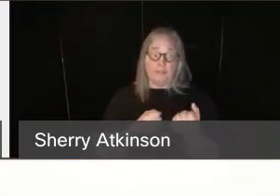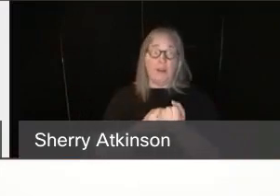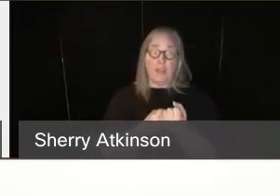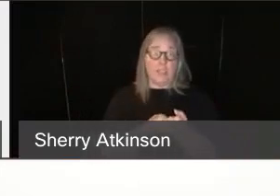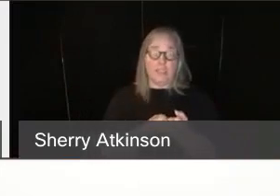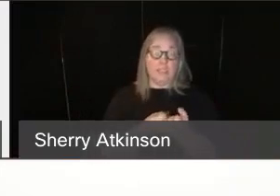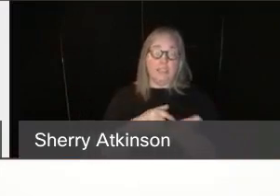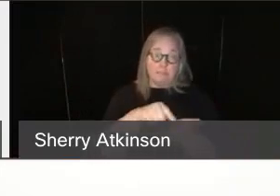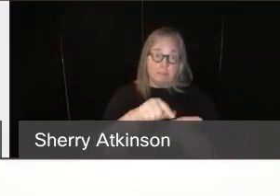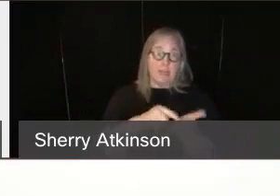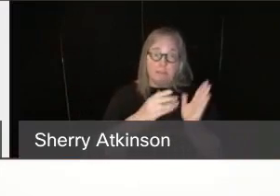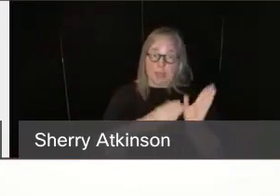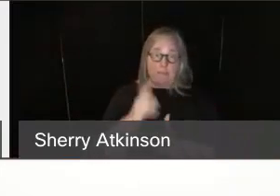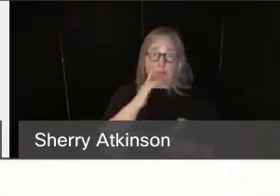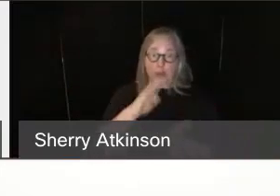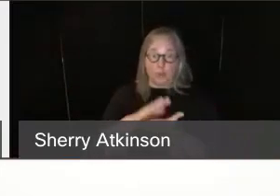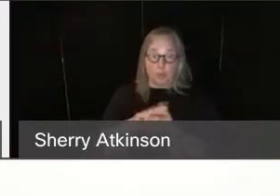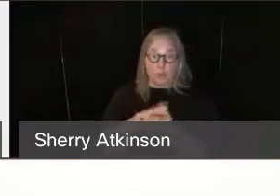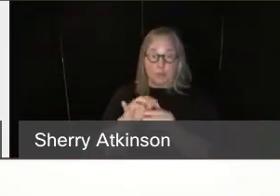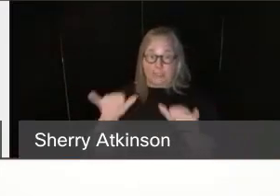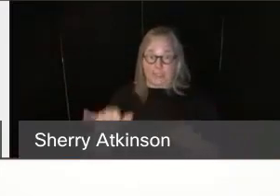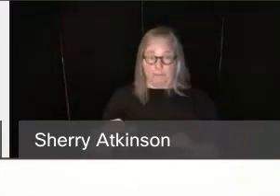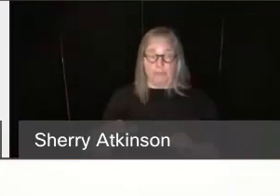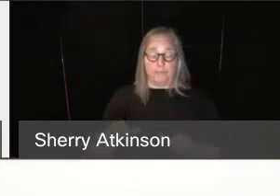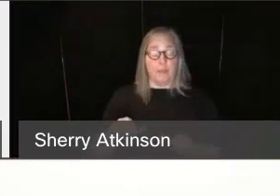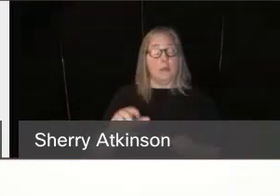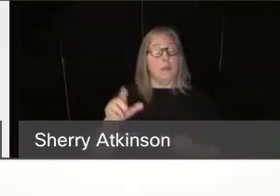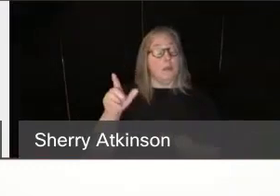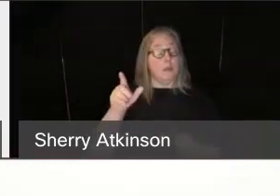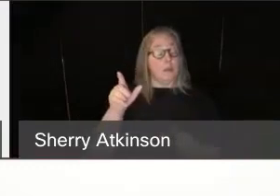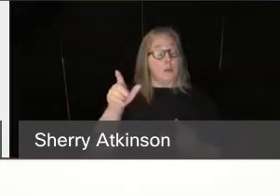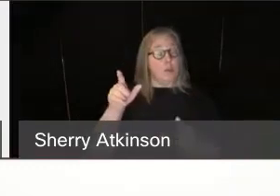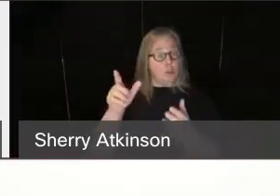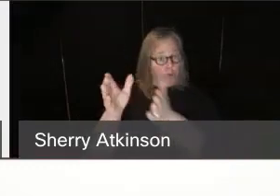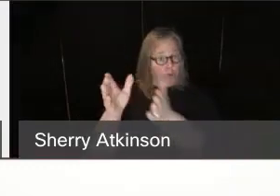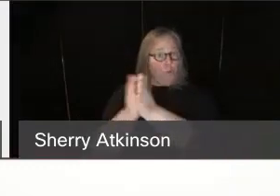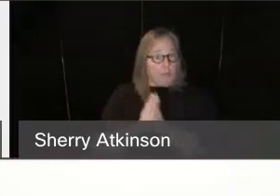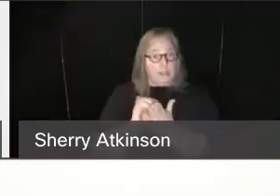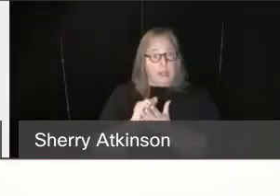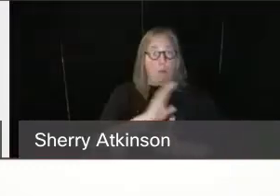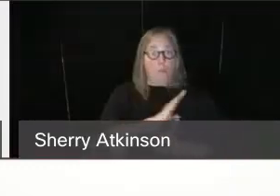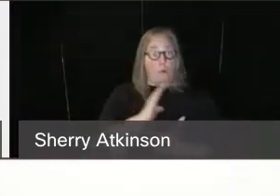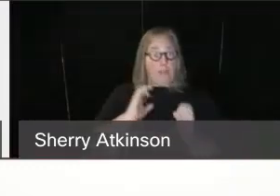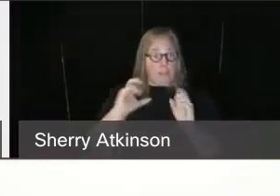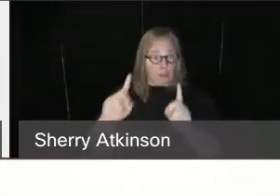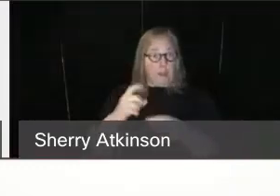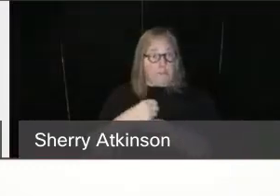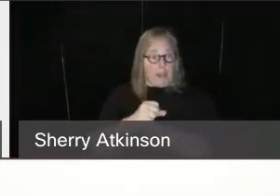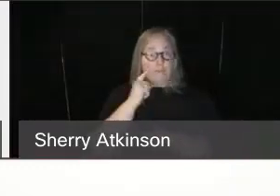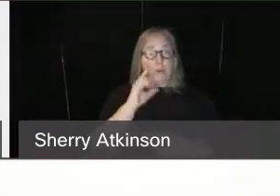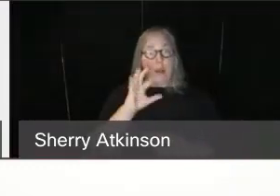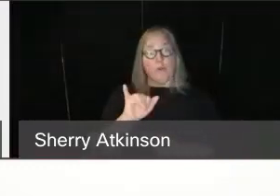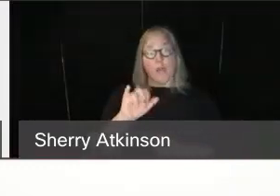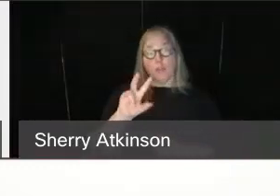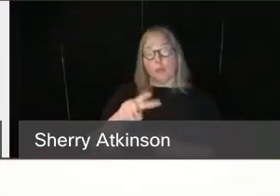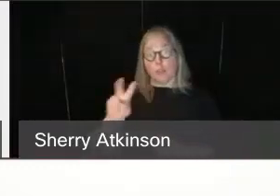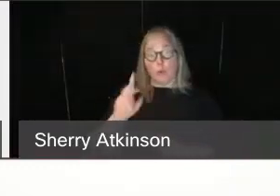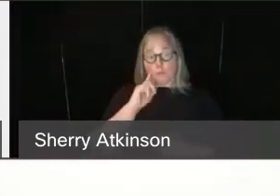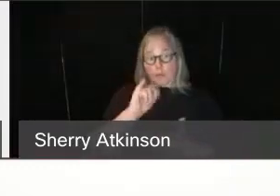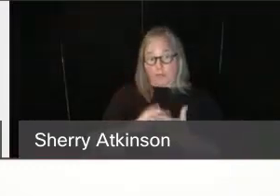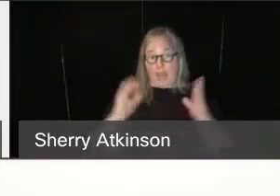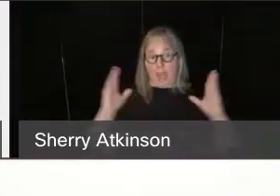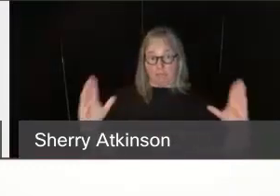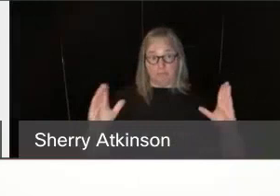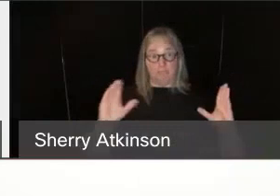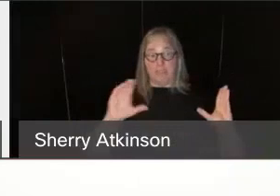system. In the request that the Board of Education is making for FY22 for the 10-year period,